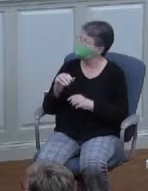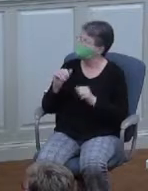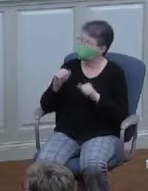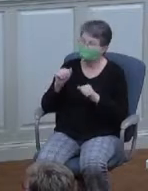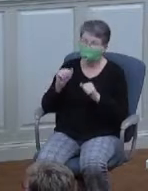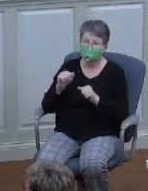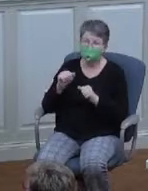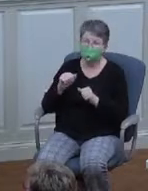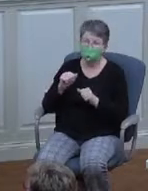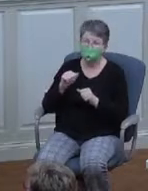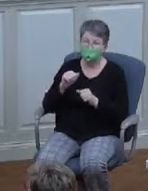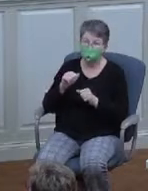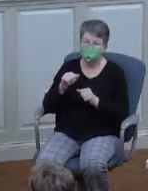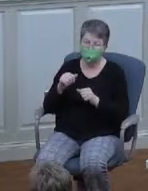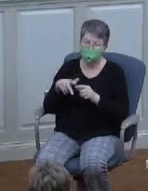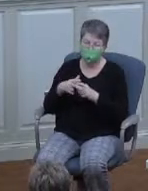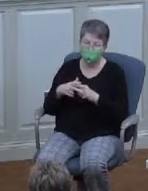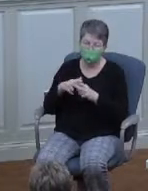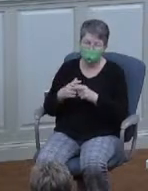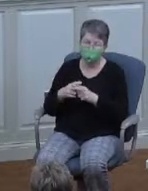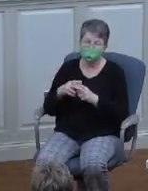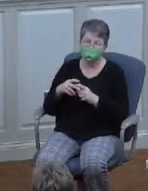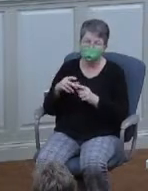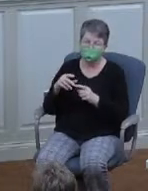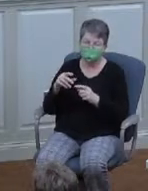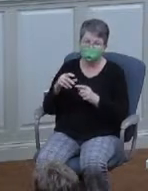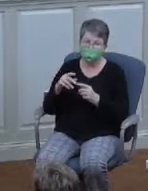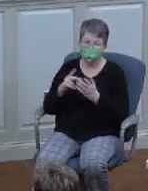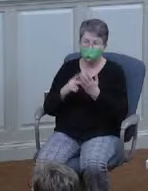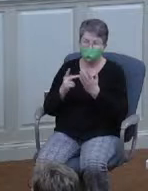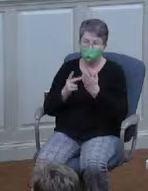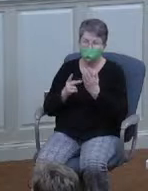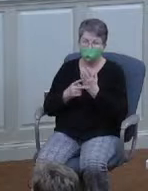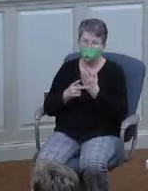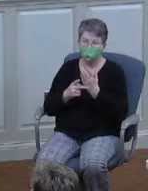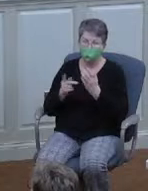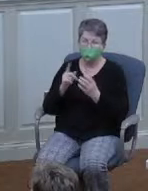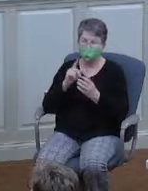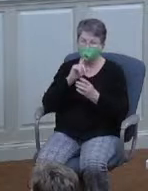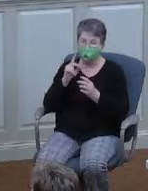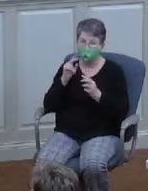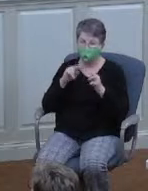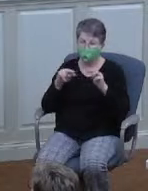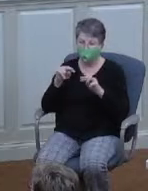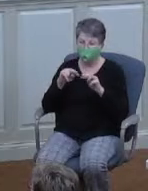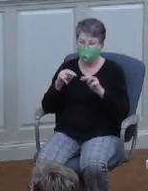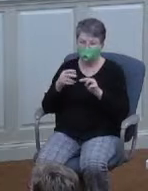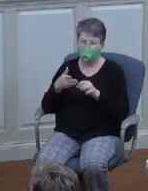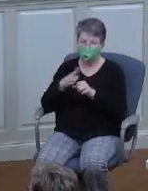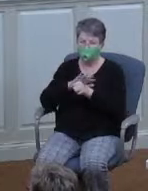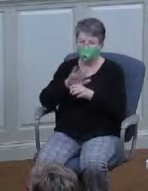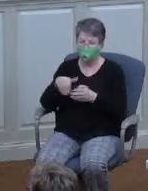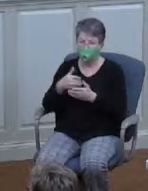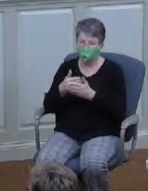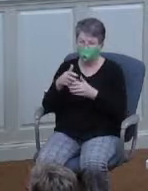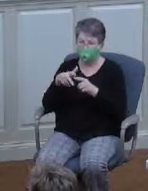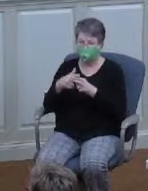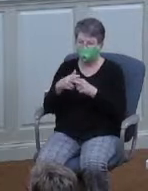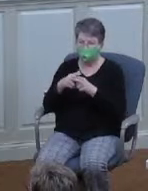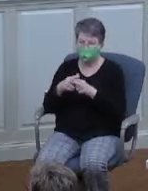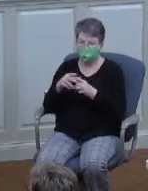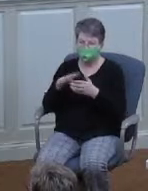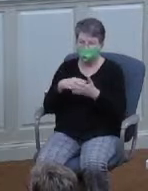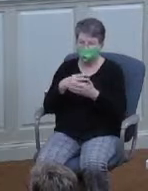Operations Maintenance Program. This essentially looks at an overall maintenance schedule for most